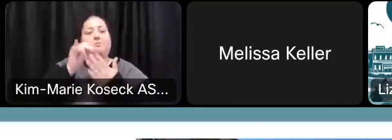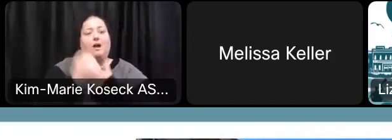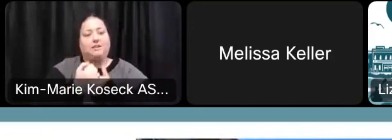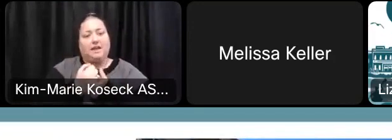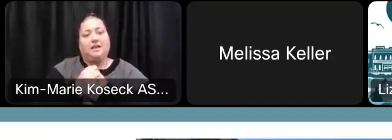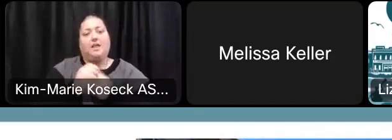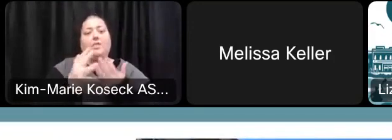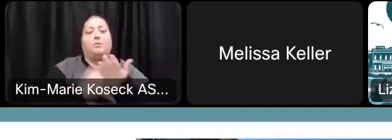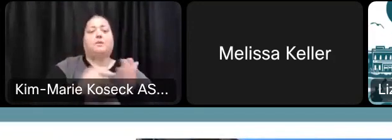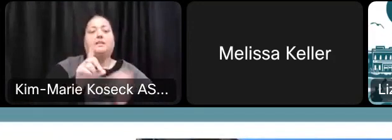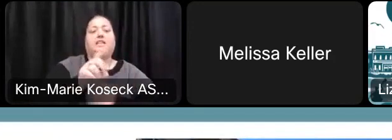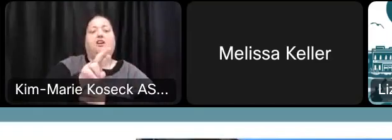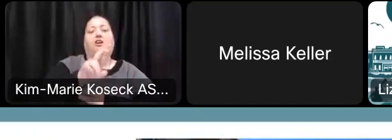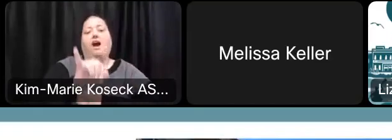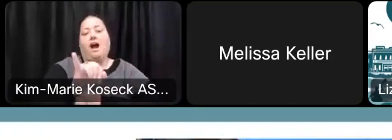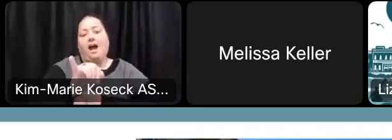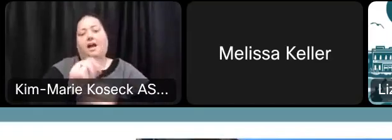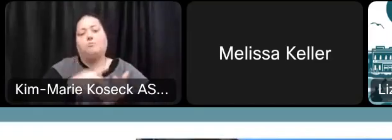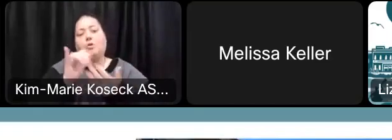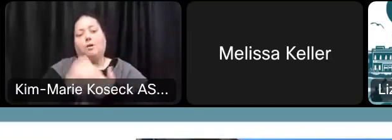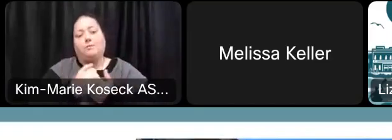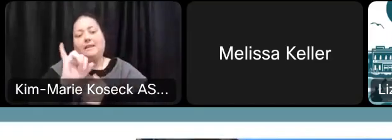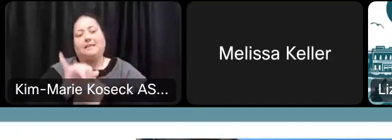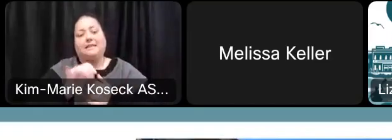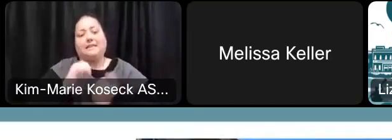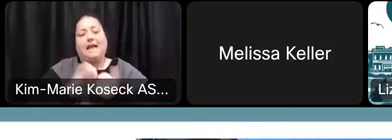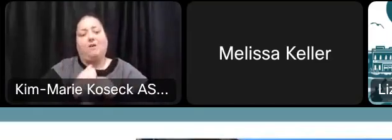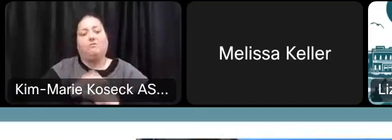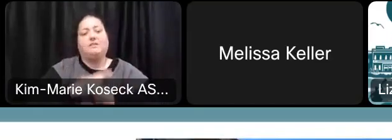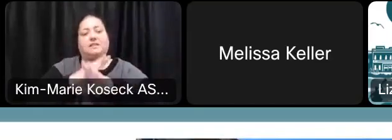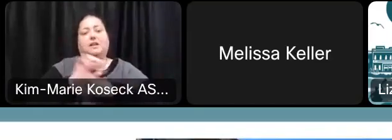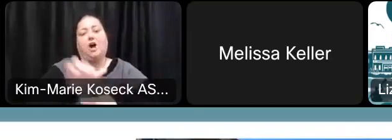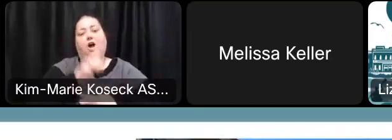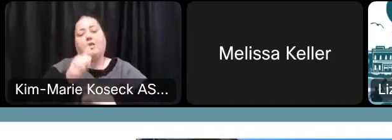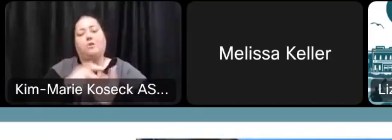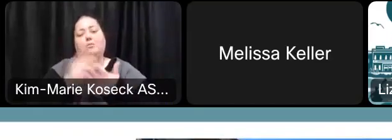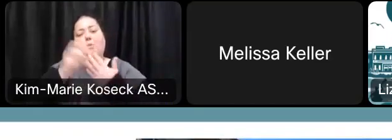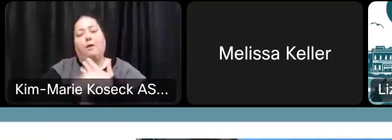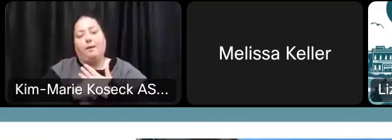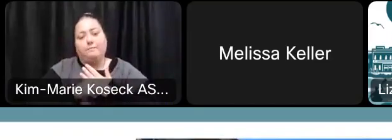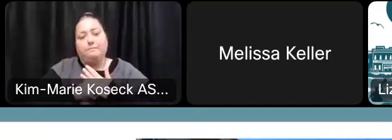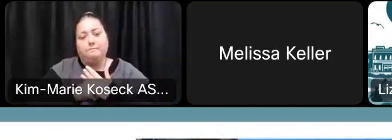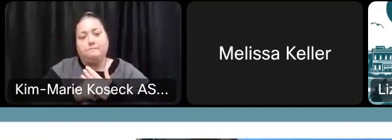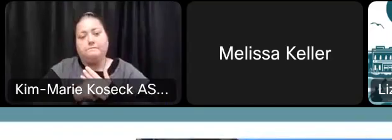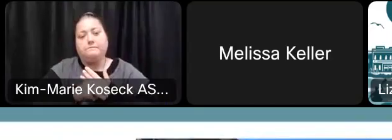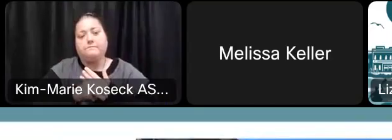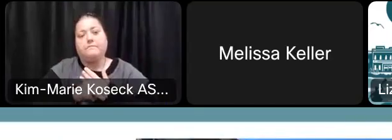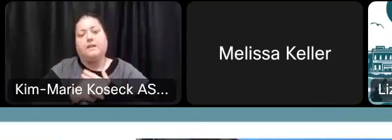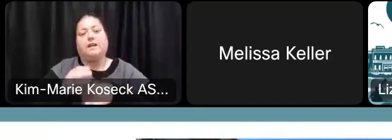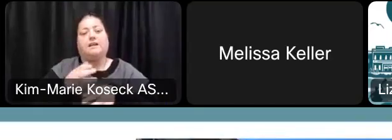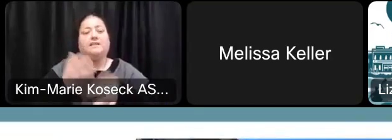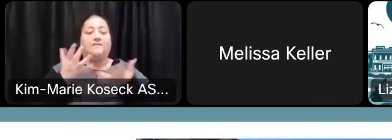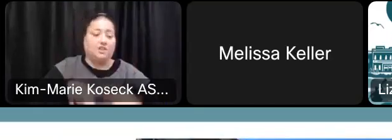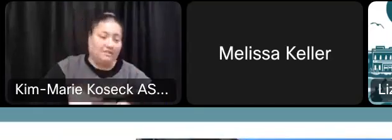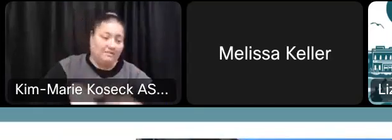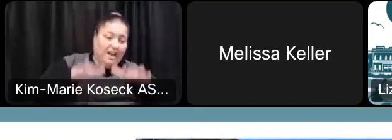the DRI program. So this is how resiliency and our other programming comes together. In the aftermath of that flooding,